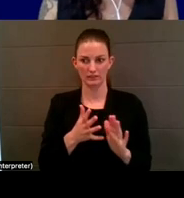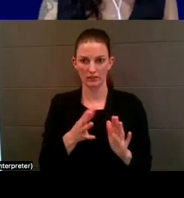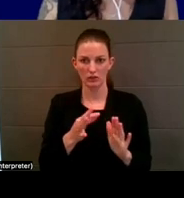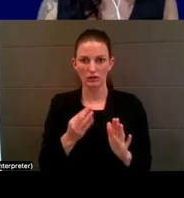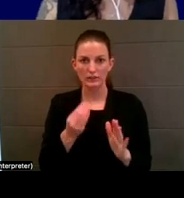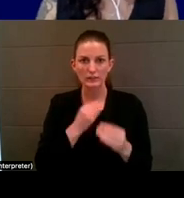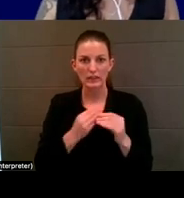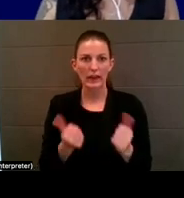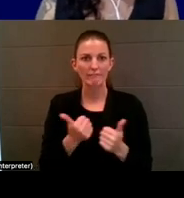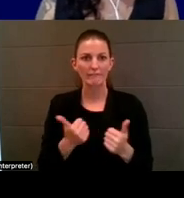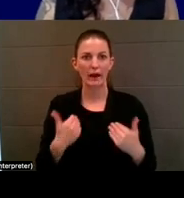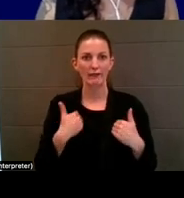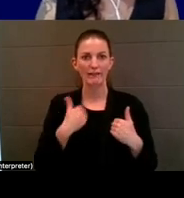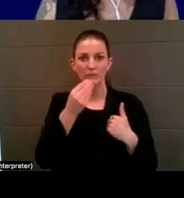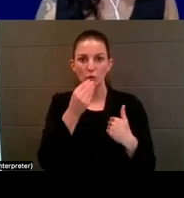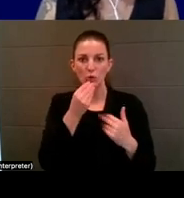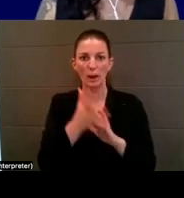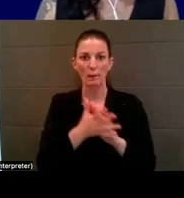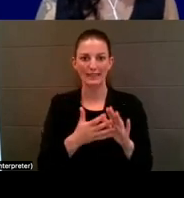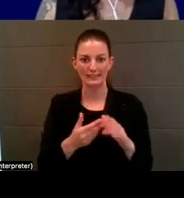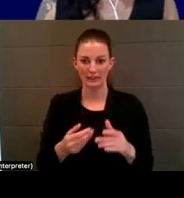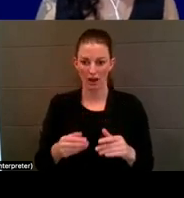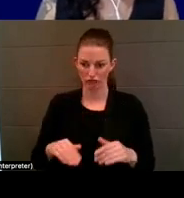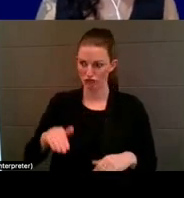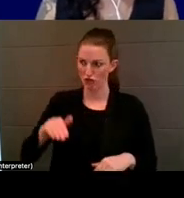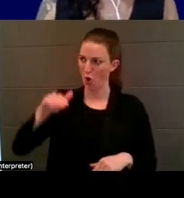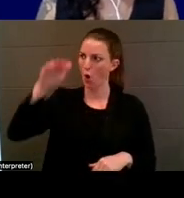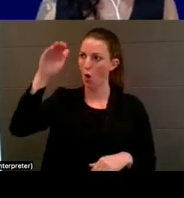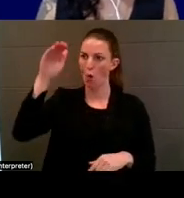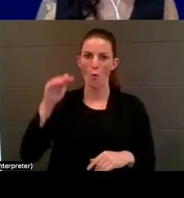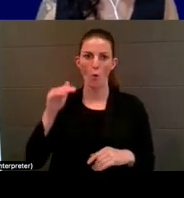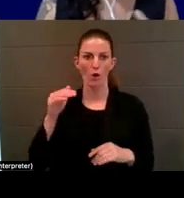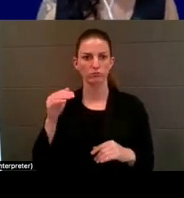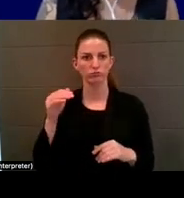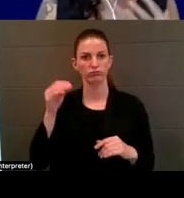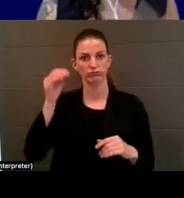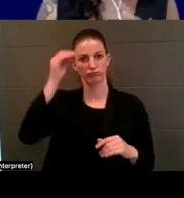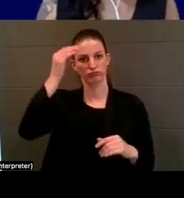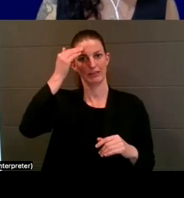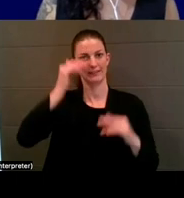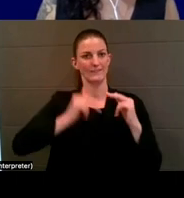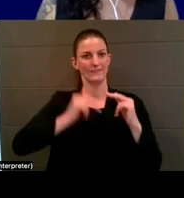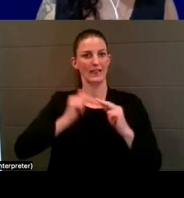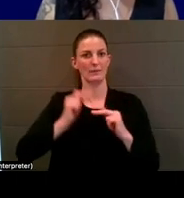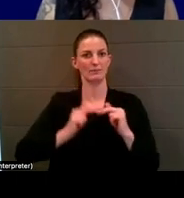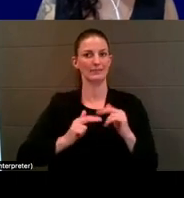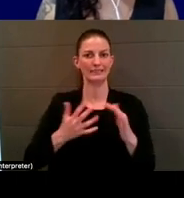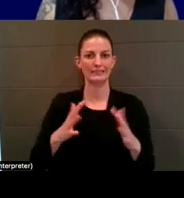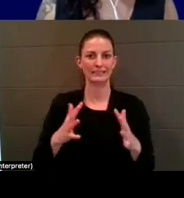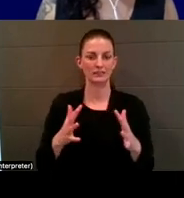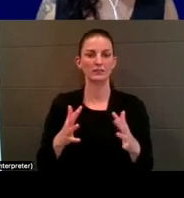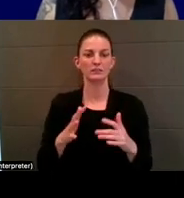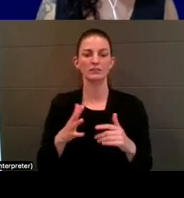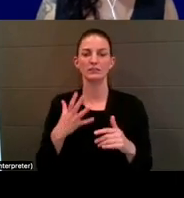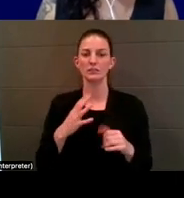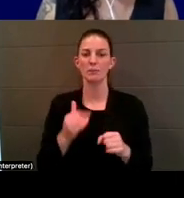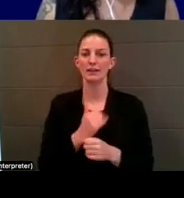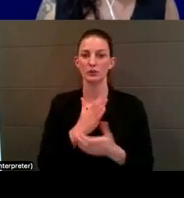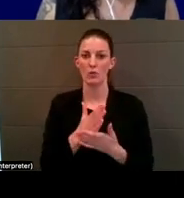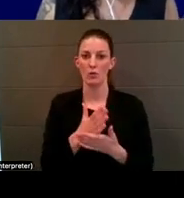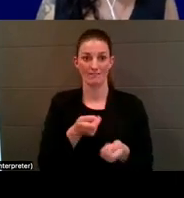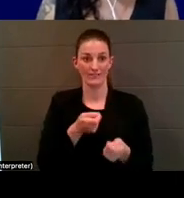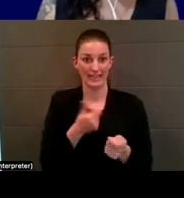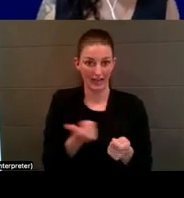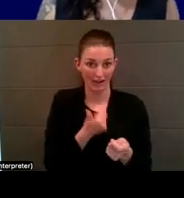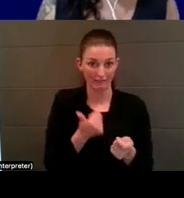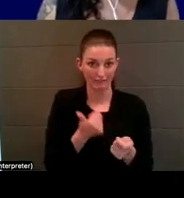tired. So the aim with nutrition is optimal for growth and development, but it needs to be in the context of positive mealtime experiences.